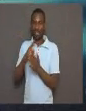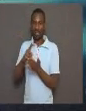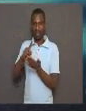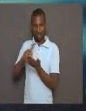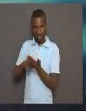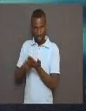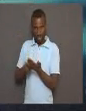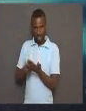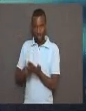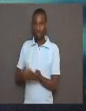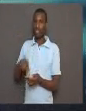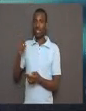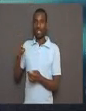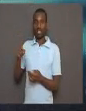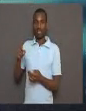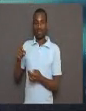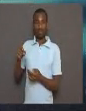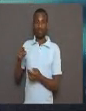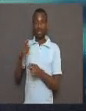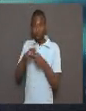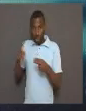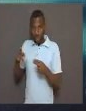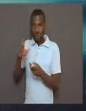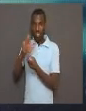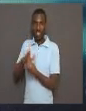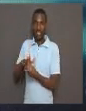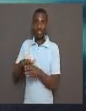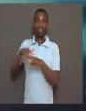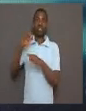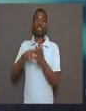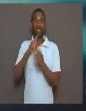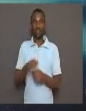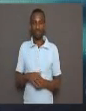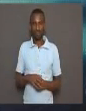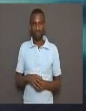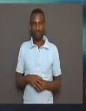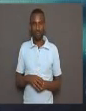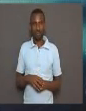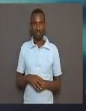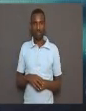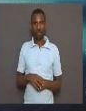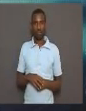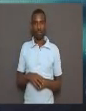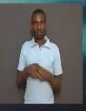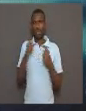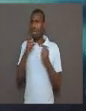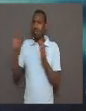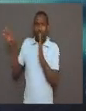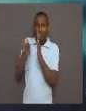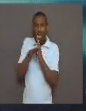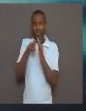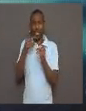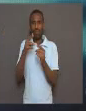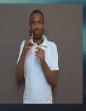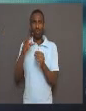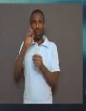If you have ever swum in the ocean, you may have noticed that you were able to float